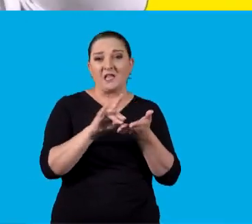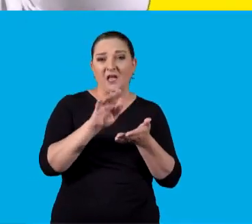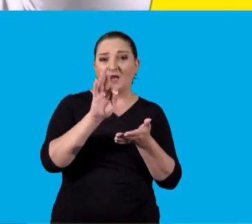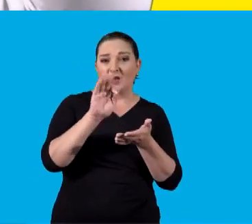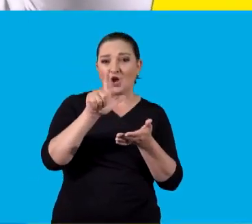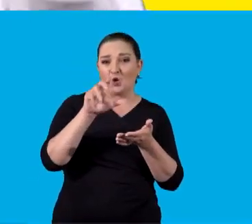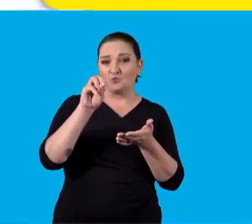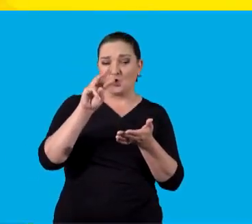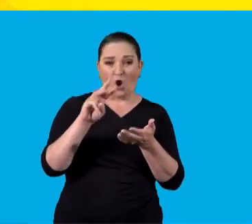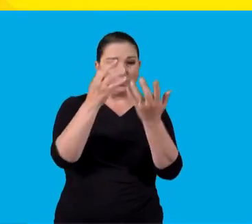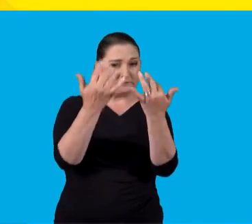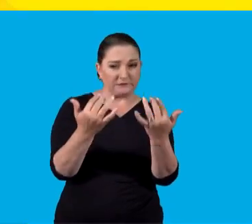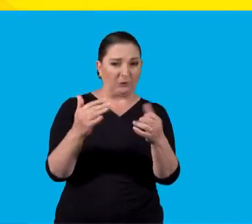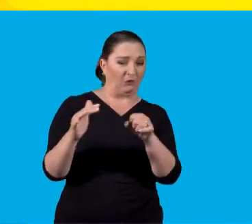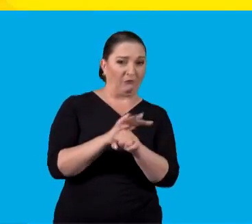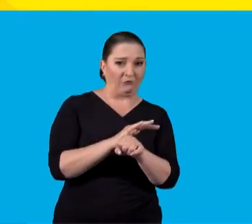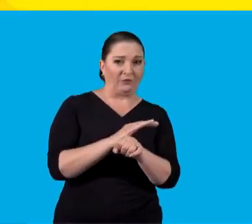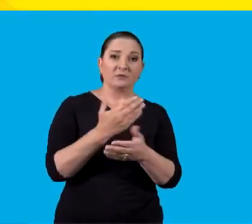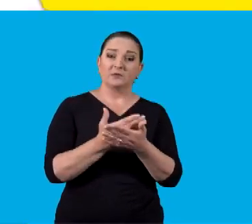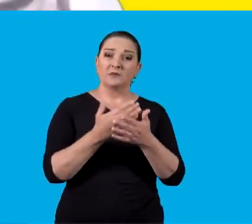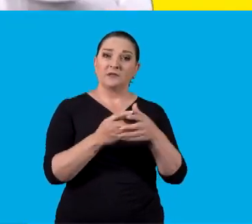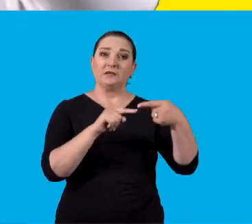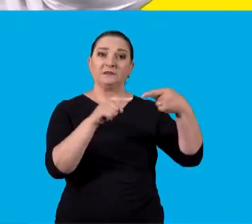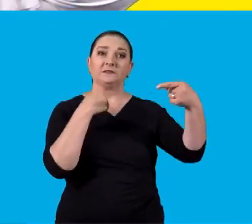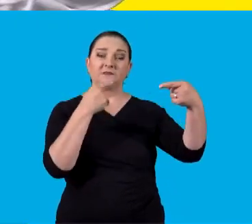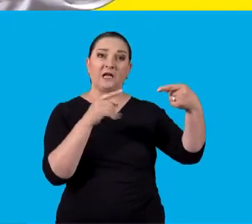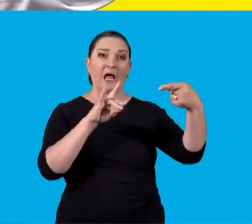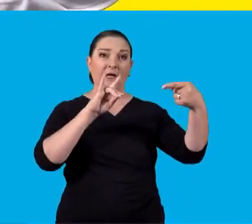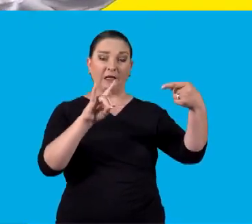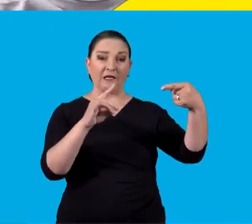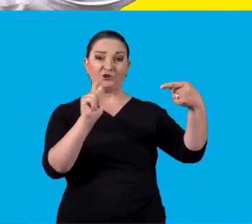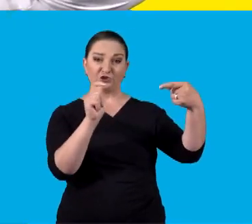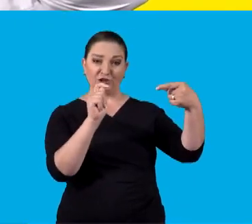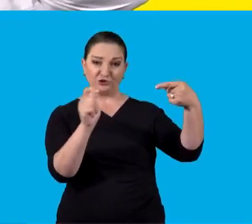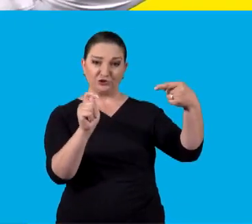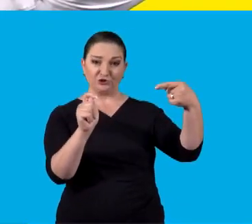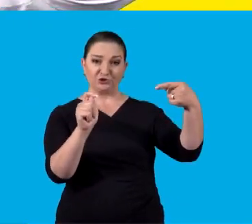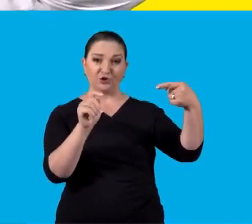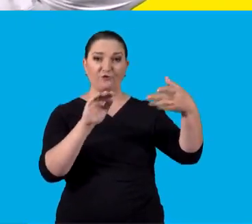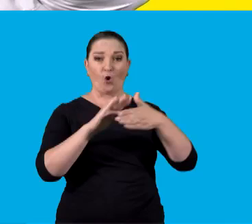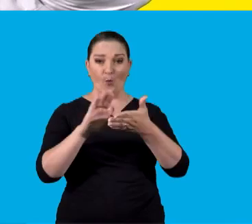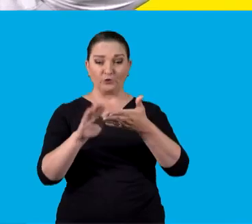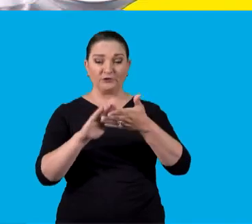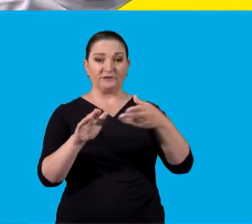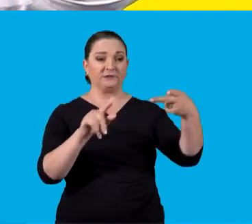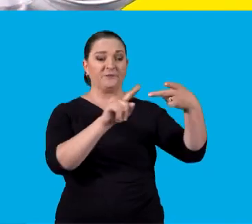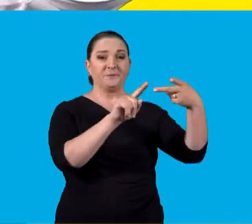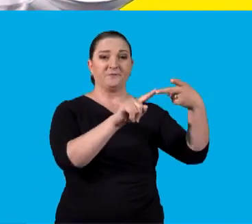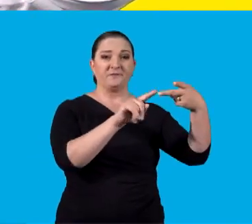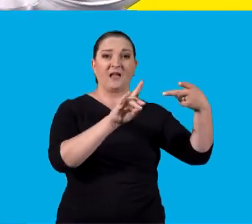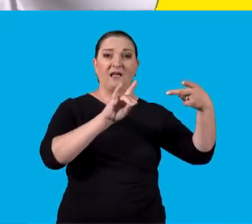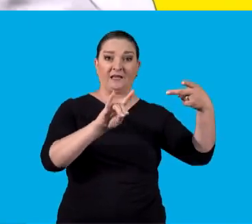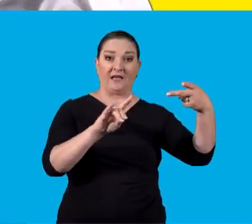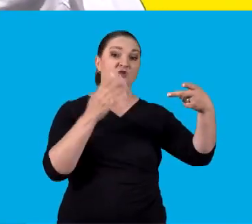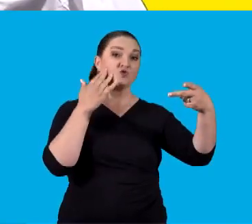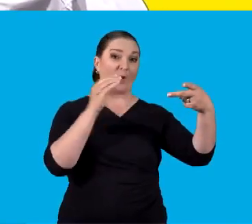flow statement, they can ask you to calculate from the cash changes or cash effects from operating,